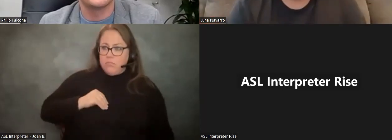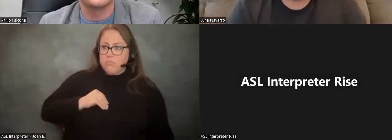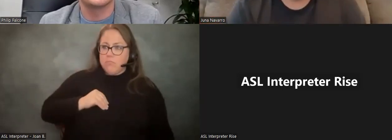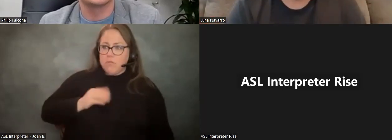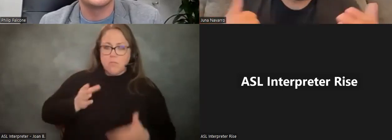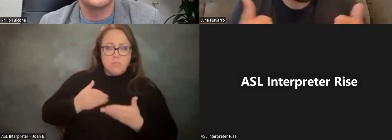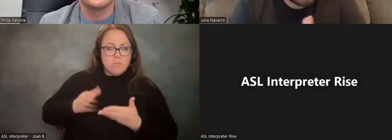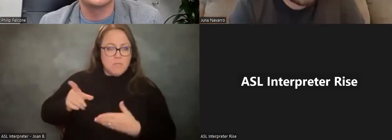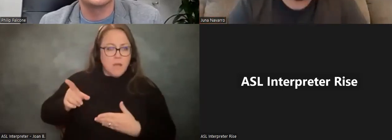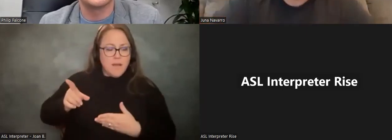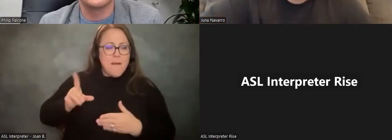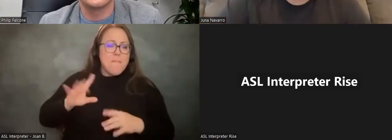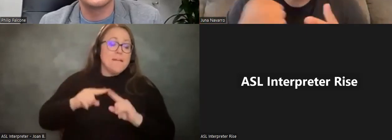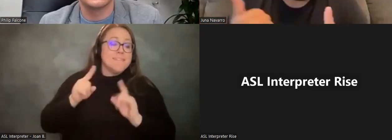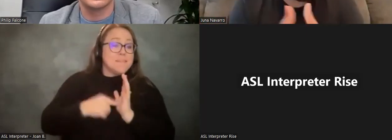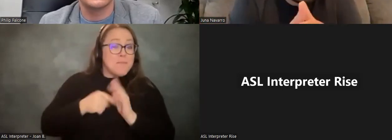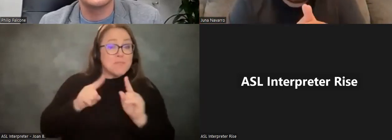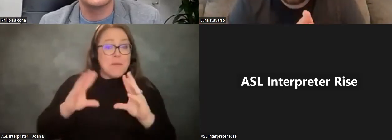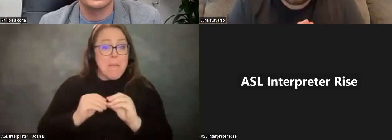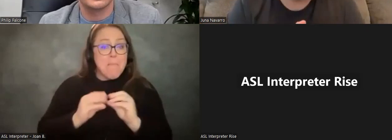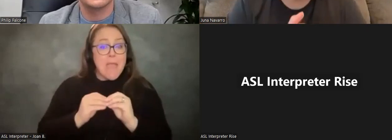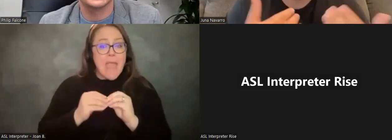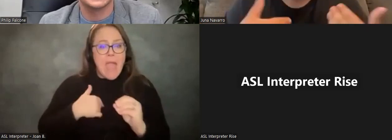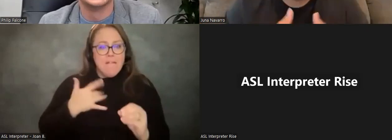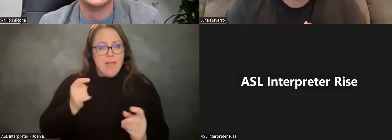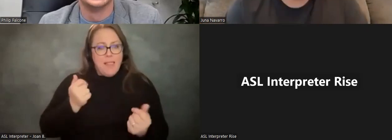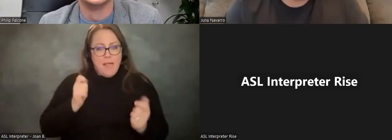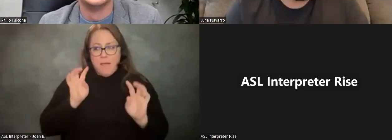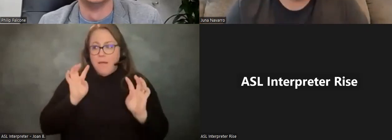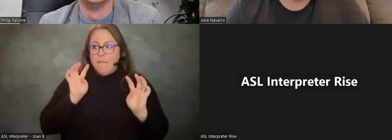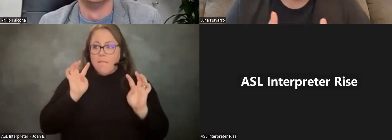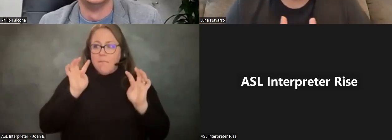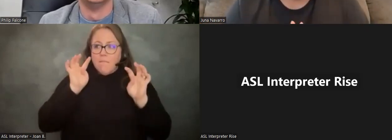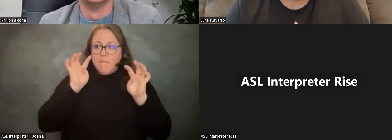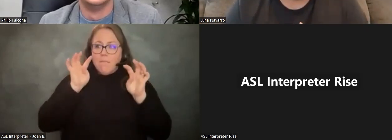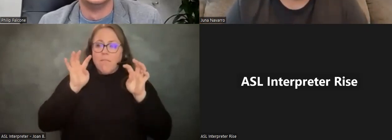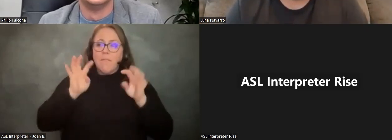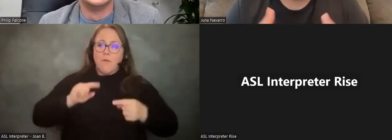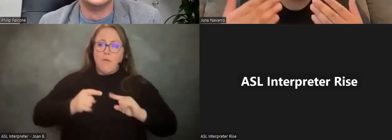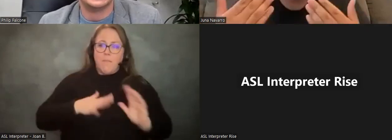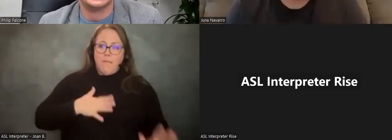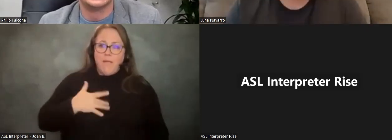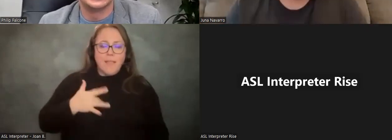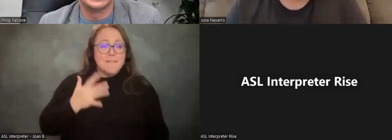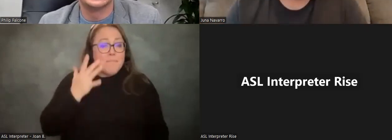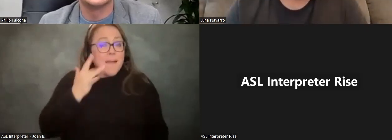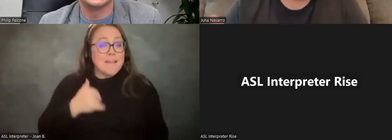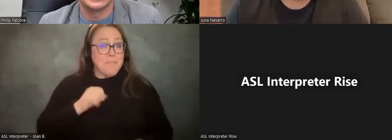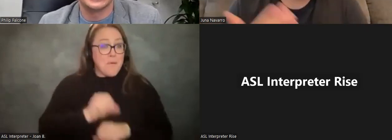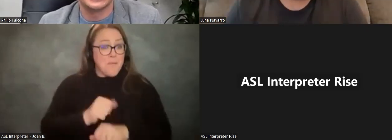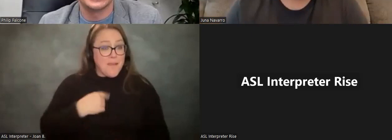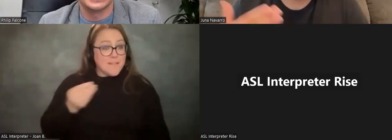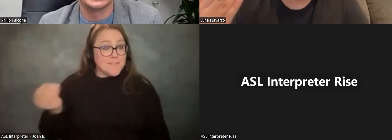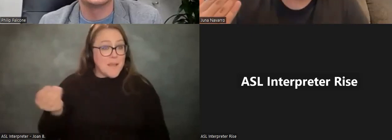so many times in the meeting where my eyes get a little watery and my feelings get a little hurt when I turn in my work and